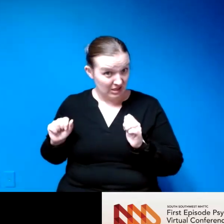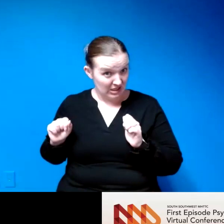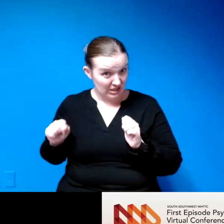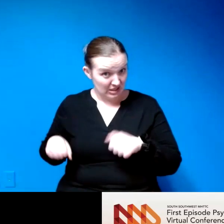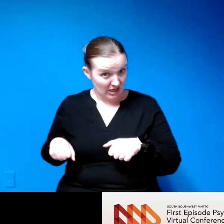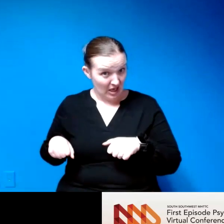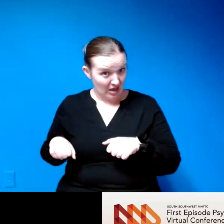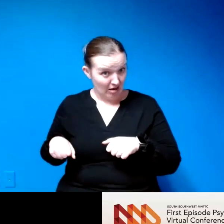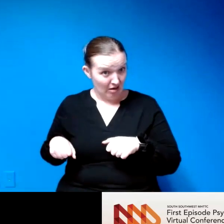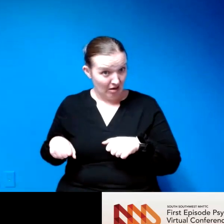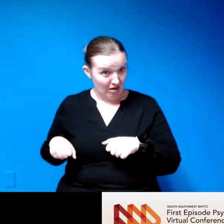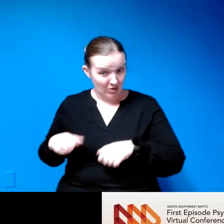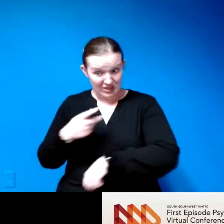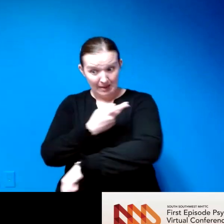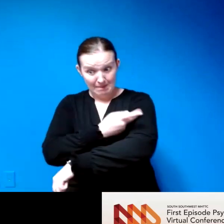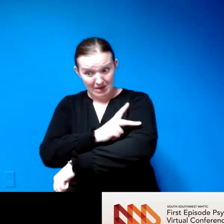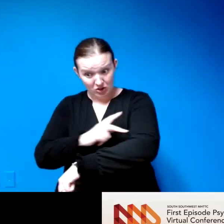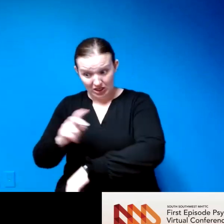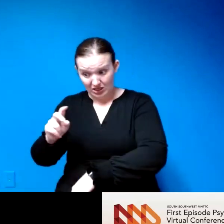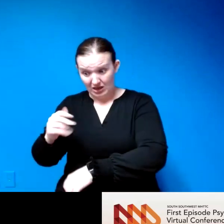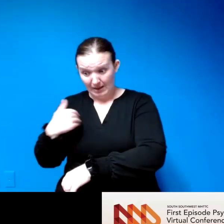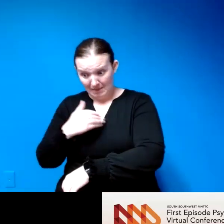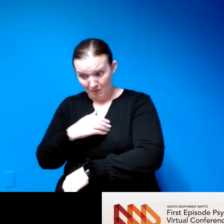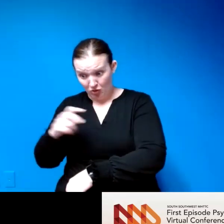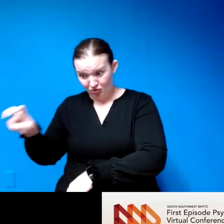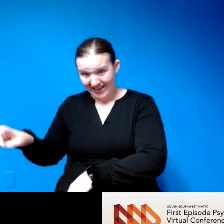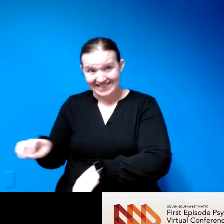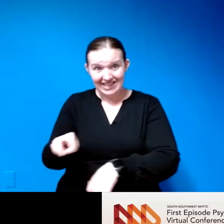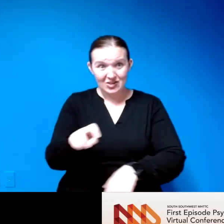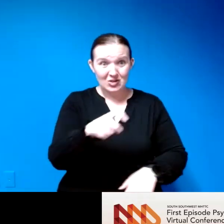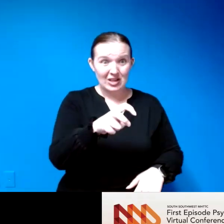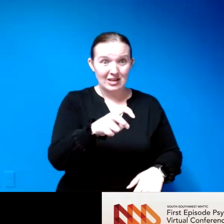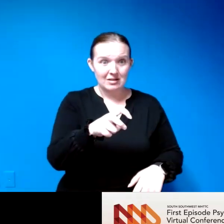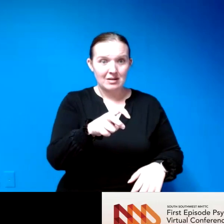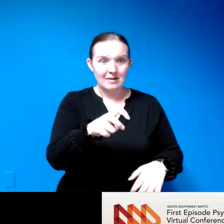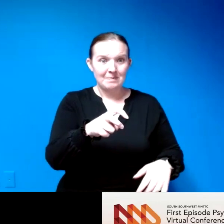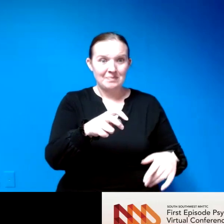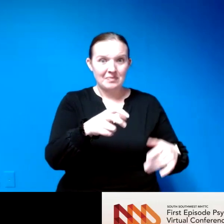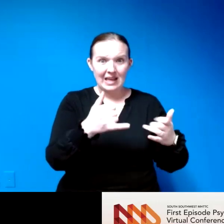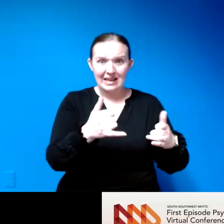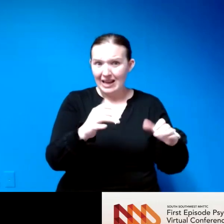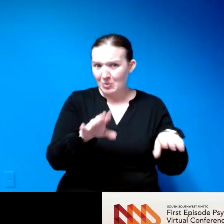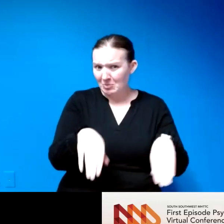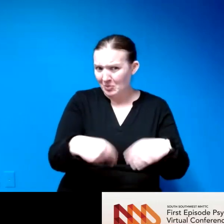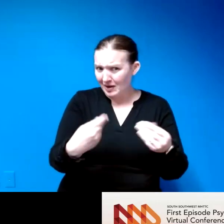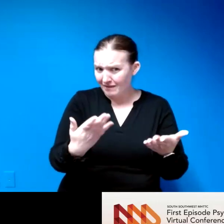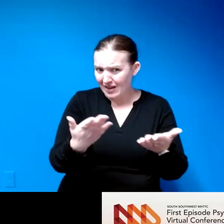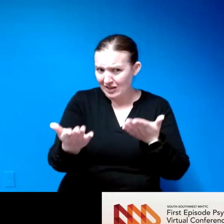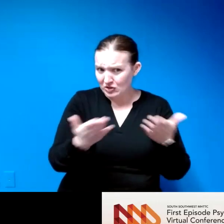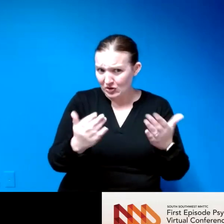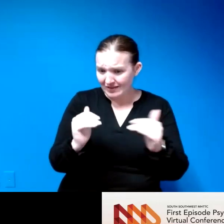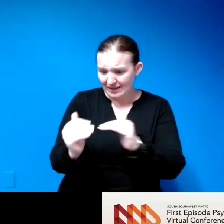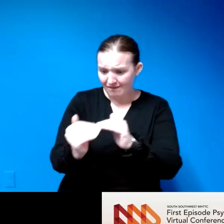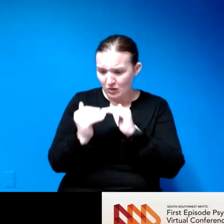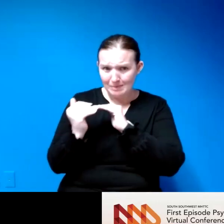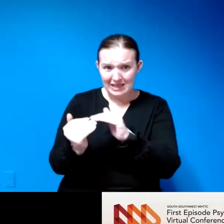from being a patient or a member to being a person who now is providing services to his peers,